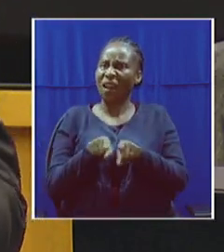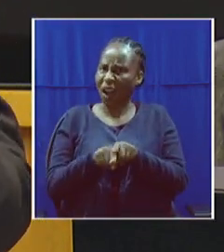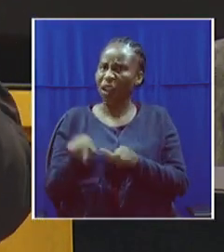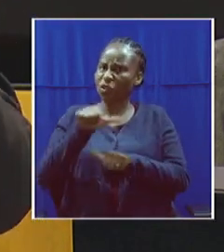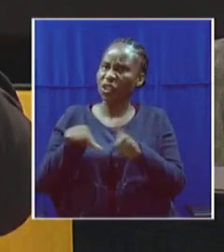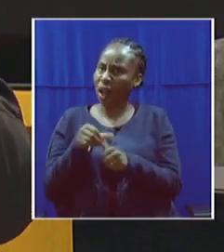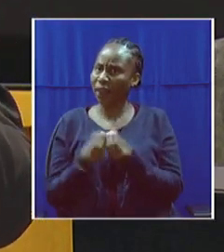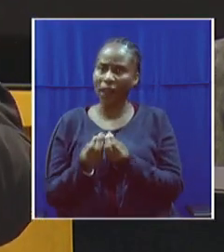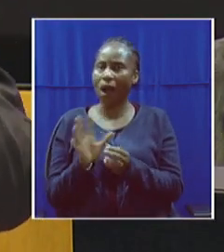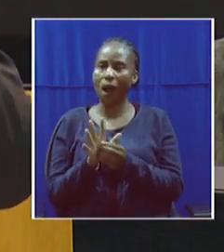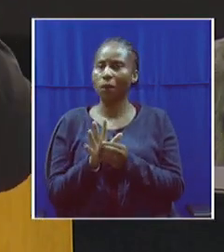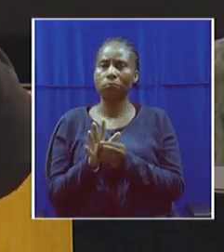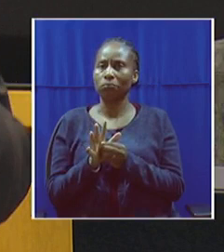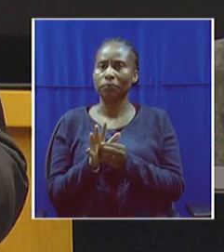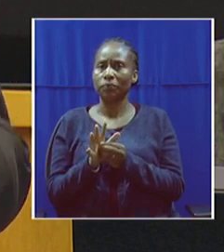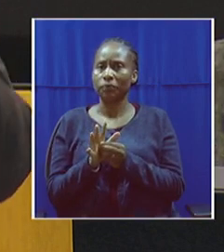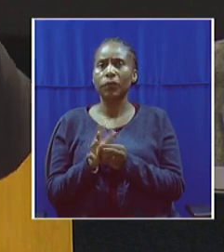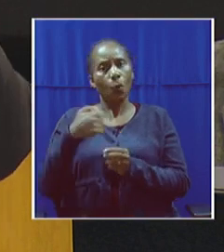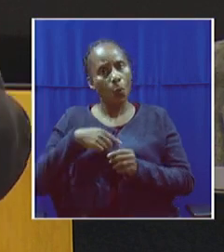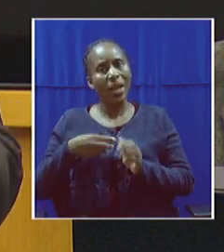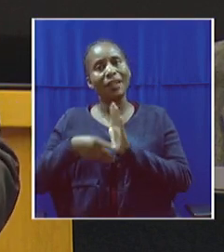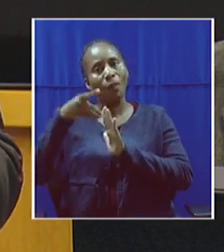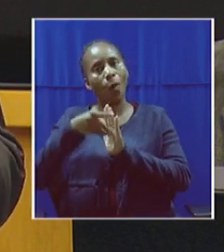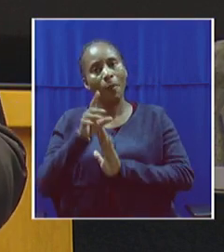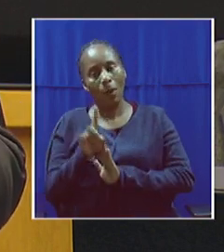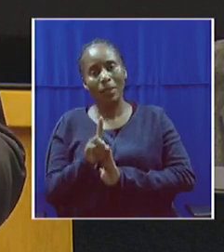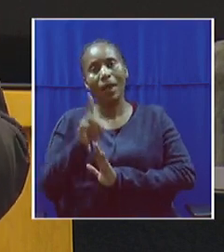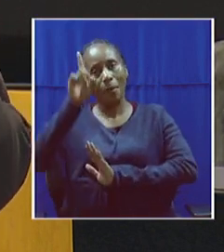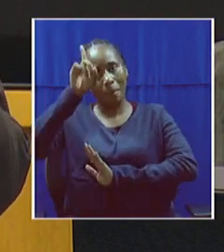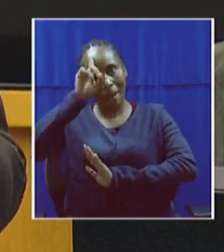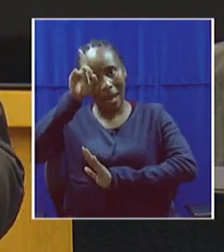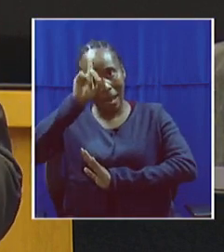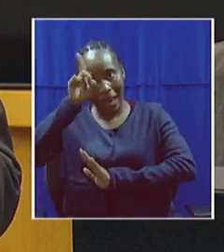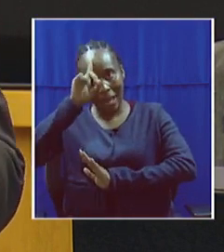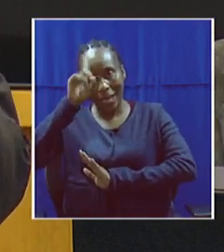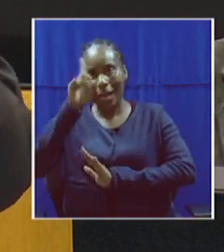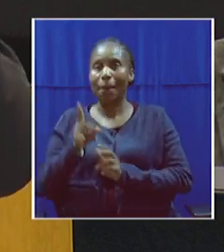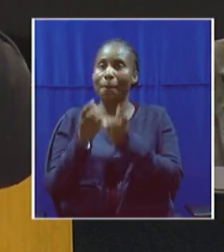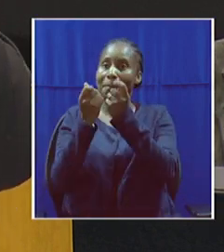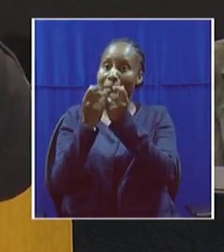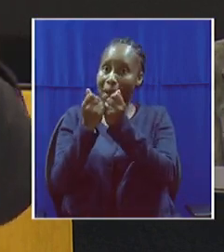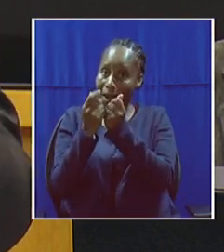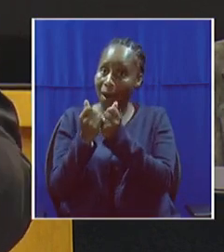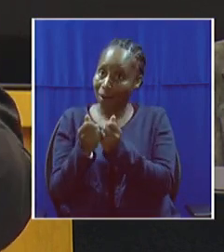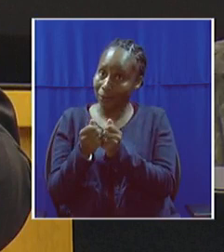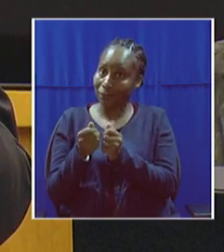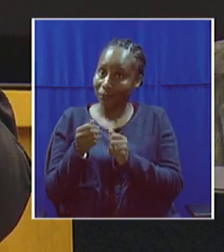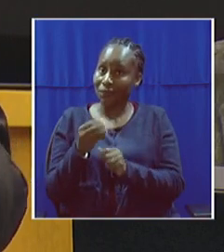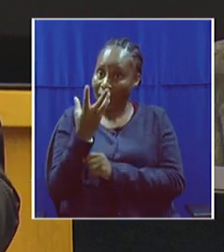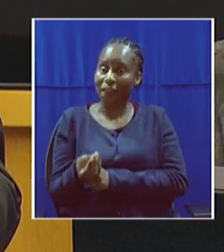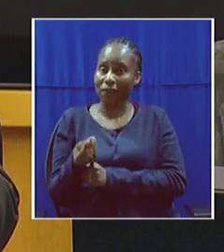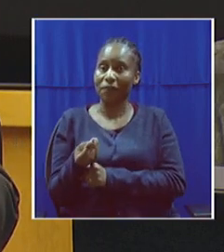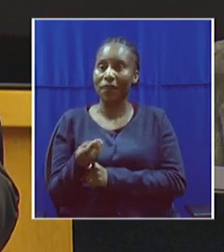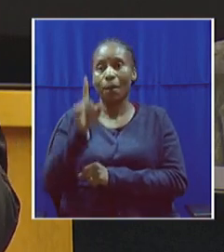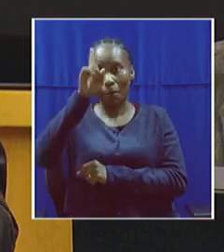is not we're developing black capitalist who must grow and and when black people